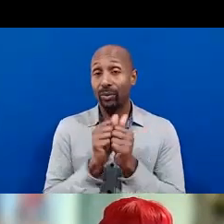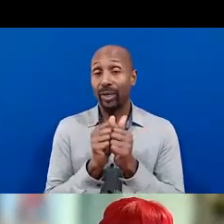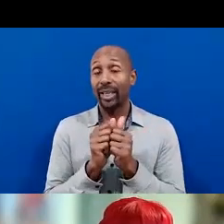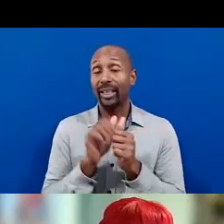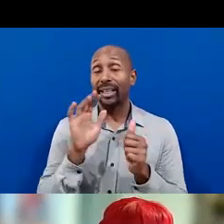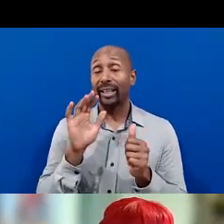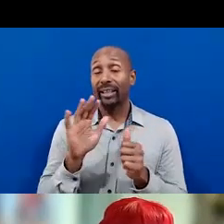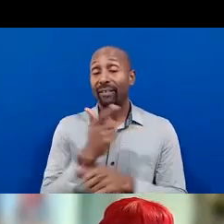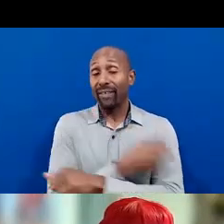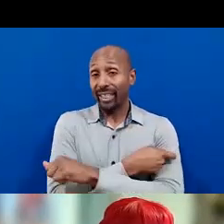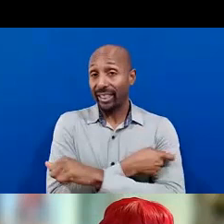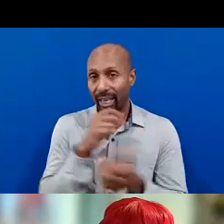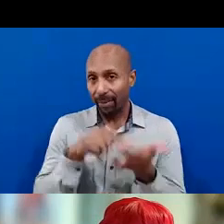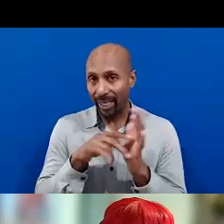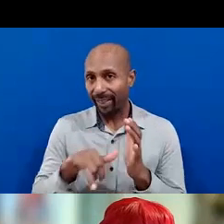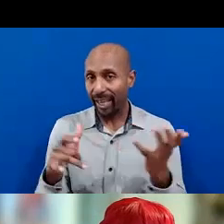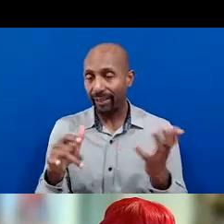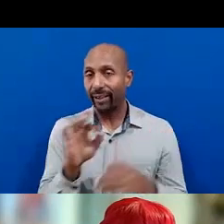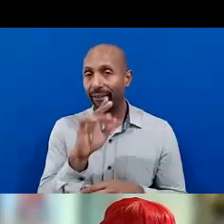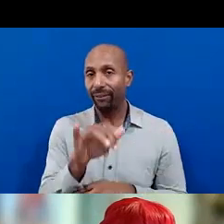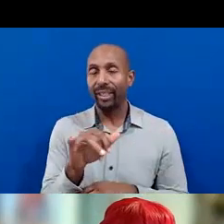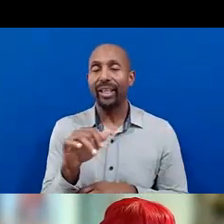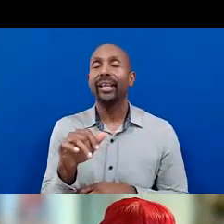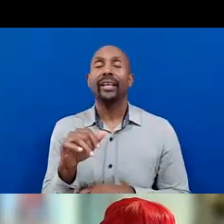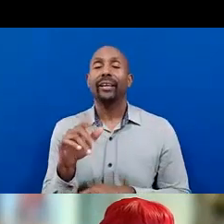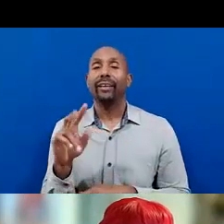All right, so